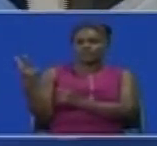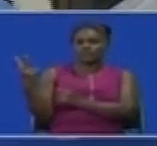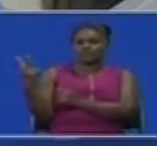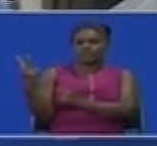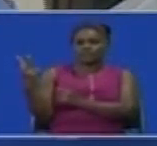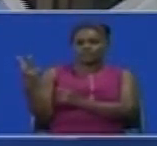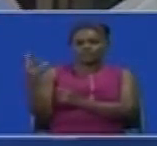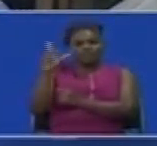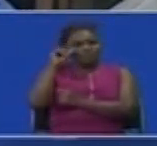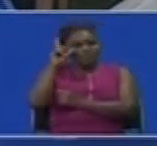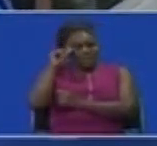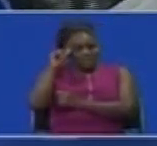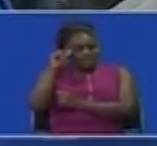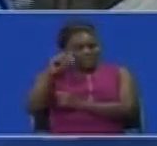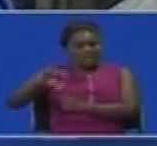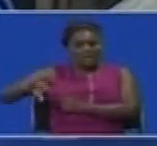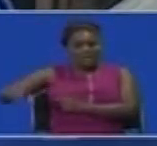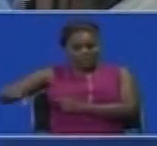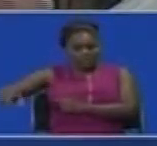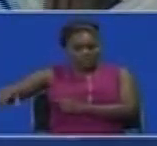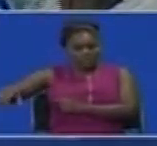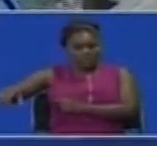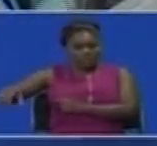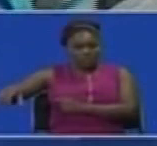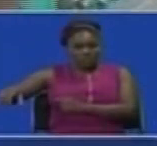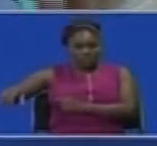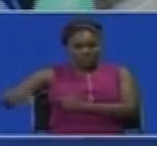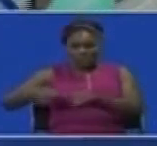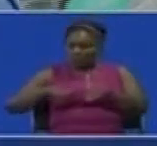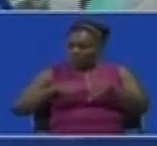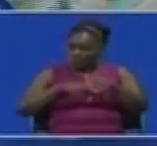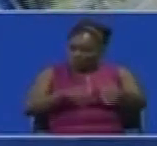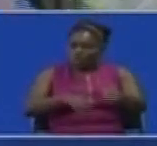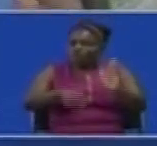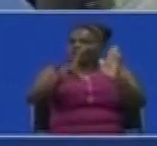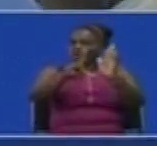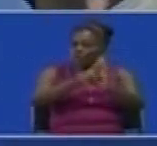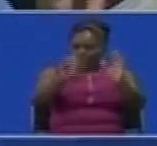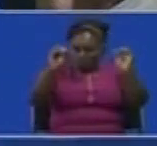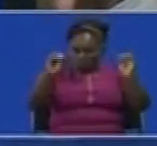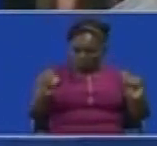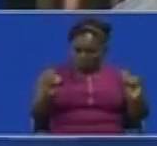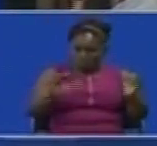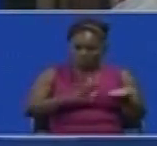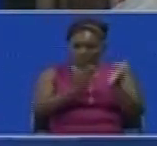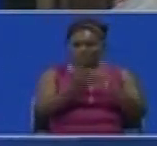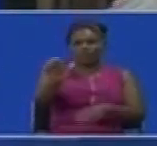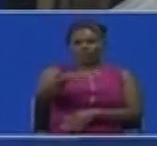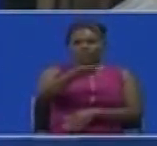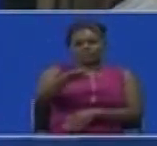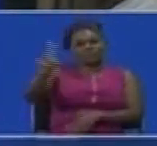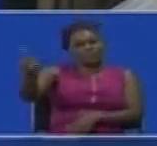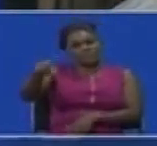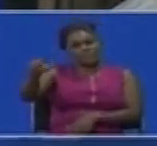2012. Mombasa County does not, I don't know, the executive just do their things without bringing them before the assembly for approval, which is